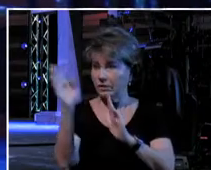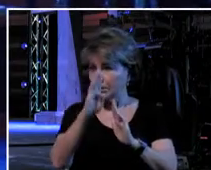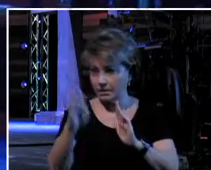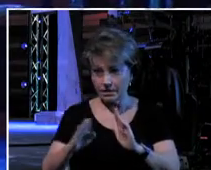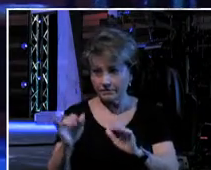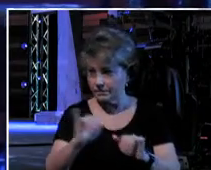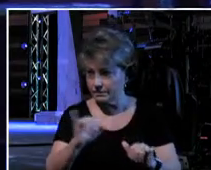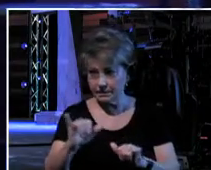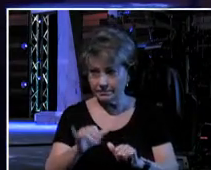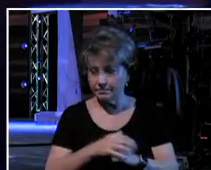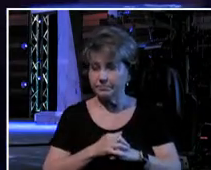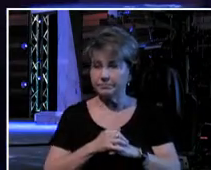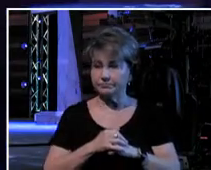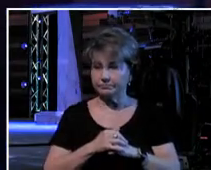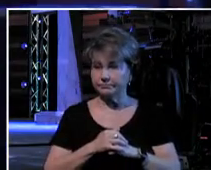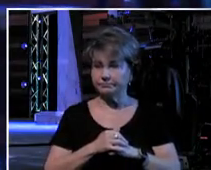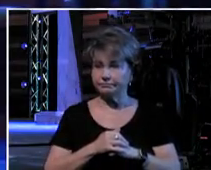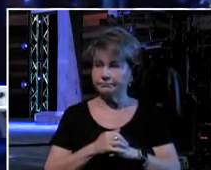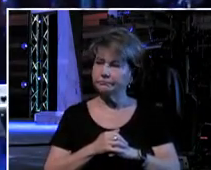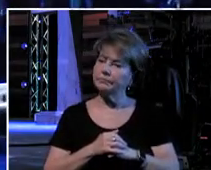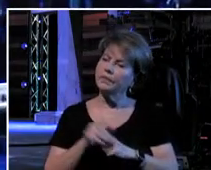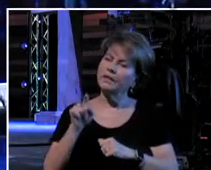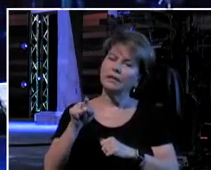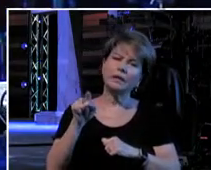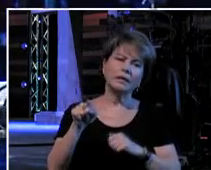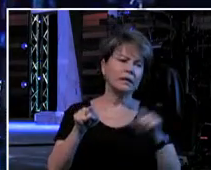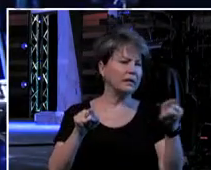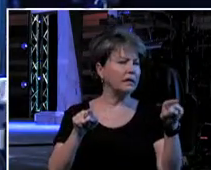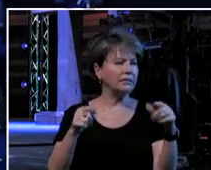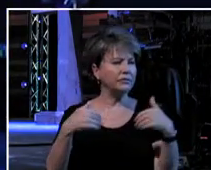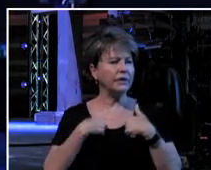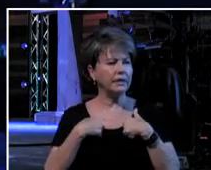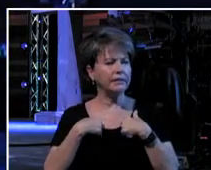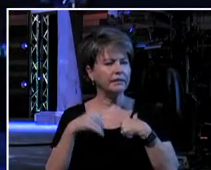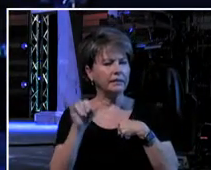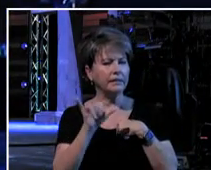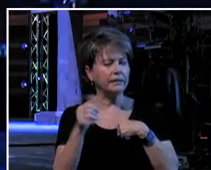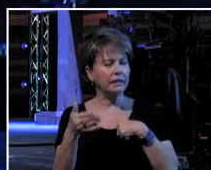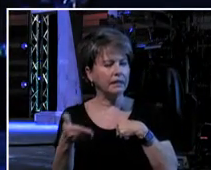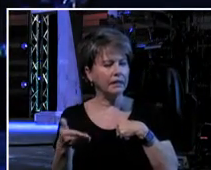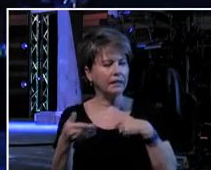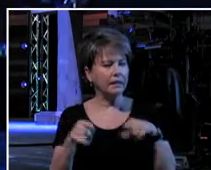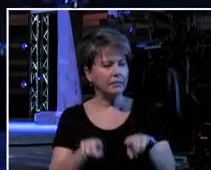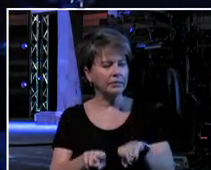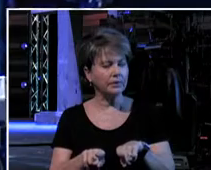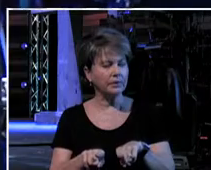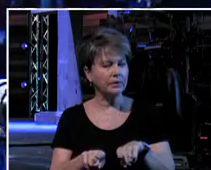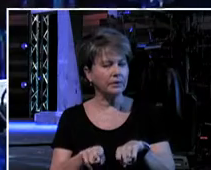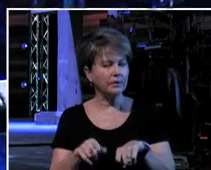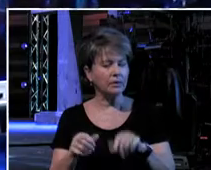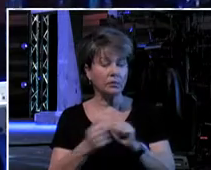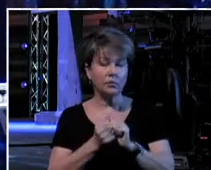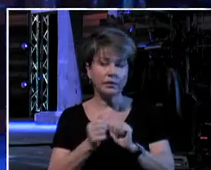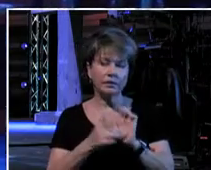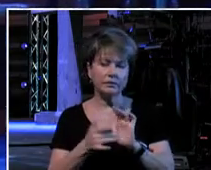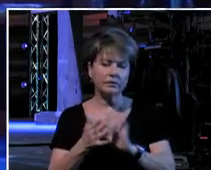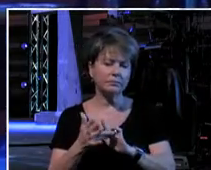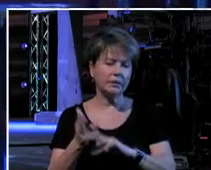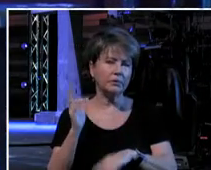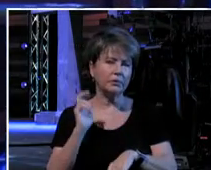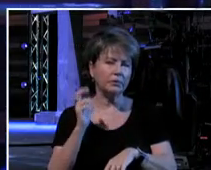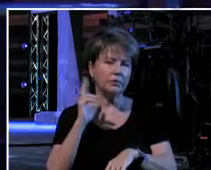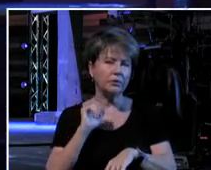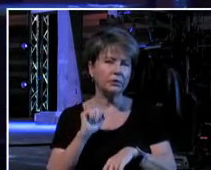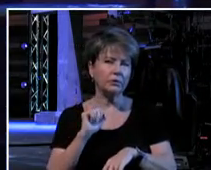same. Have you had a never be the same moment with Jesus? where you may have heard about him from a